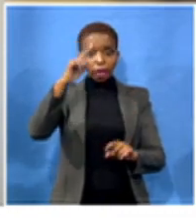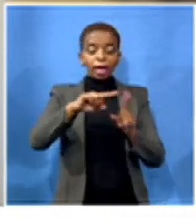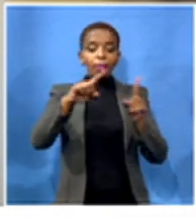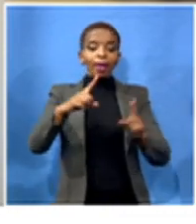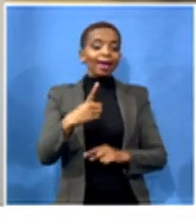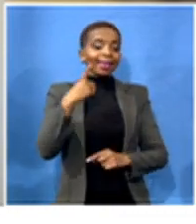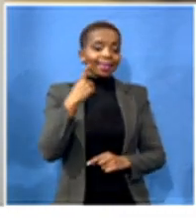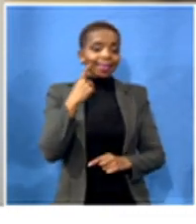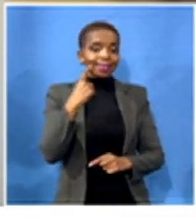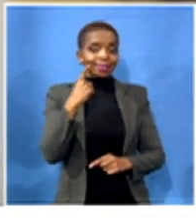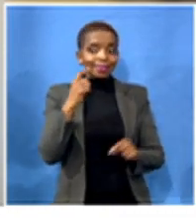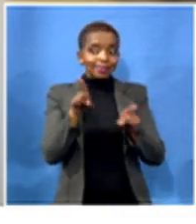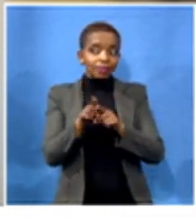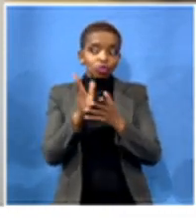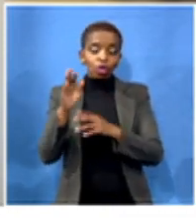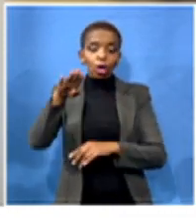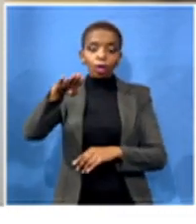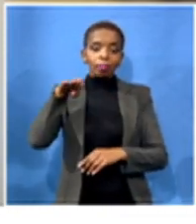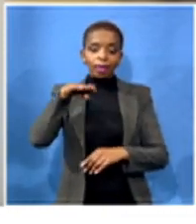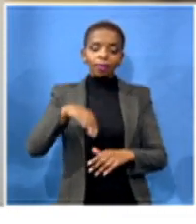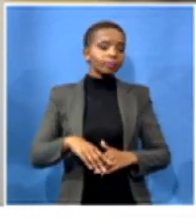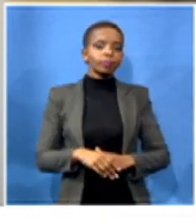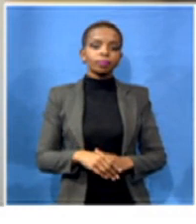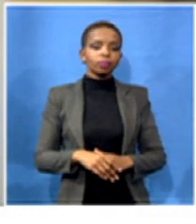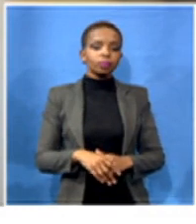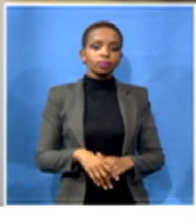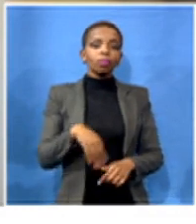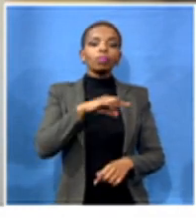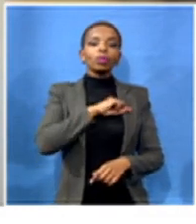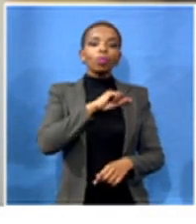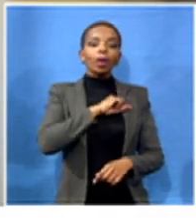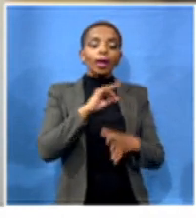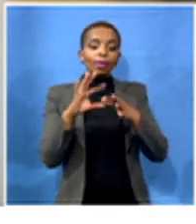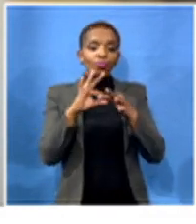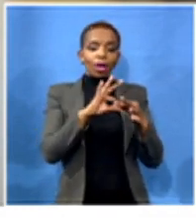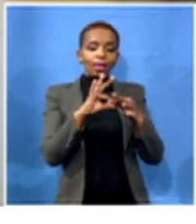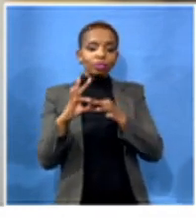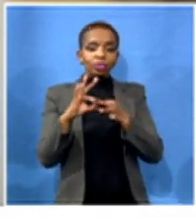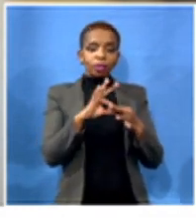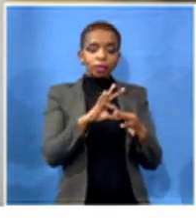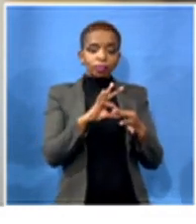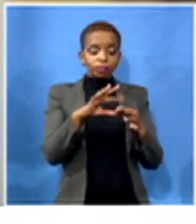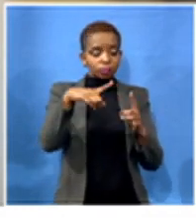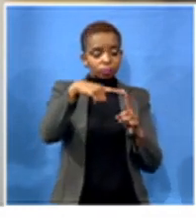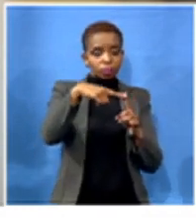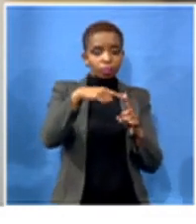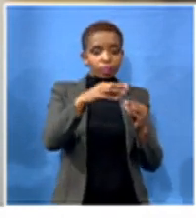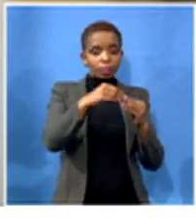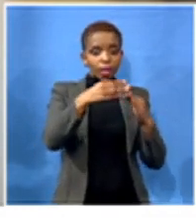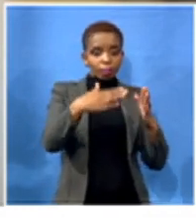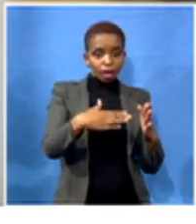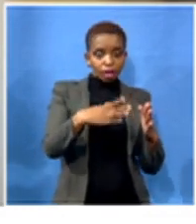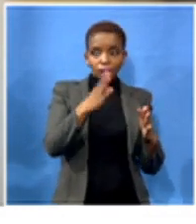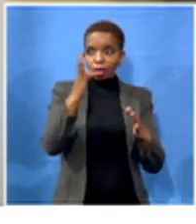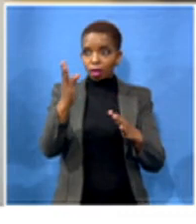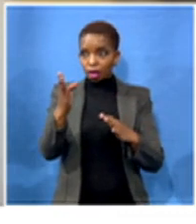in the financial sector, because firstly, the financial or the relationship between the member and the scheme is